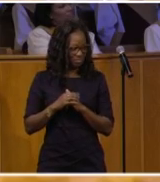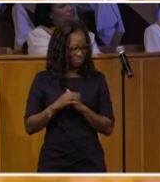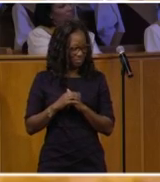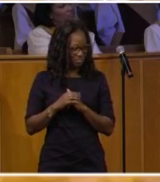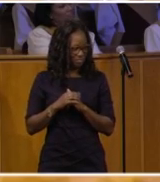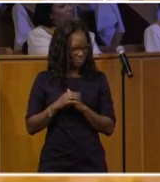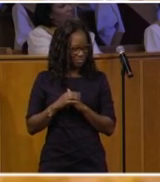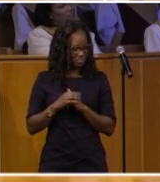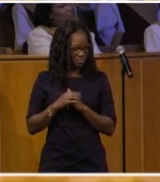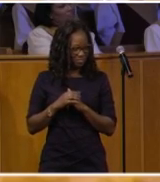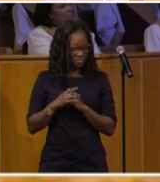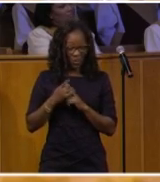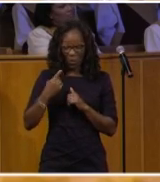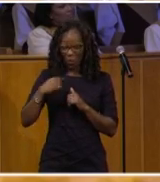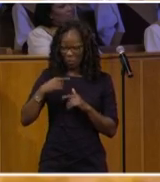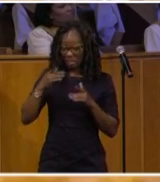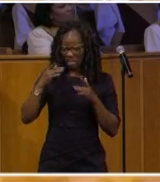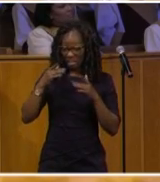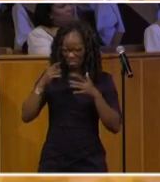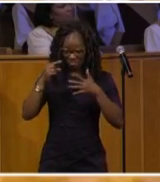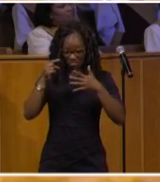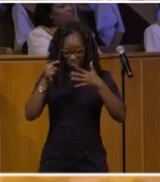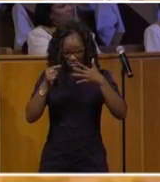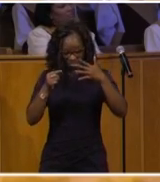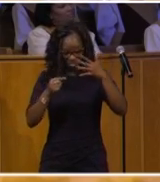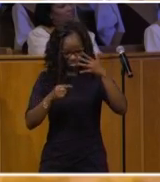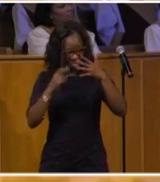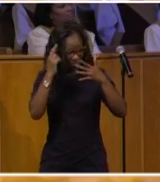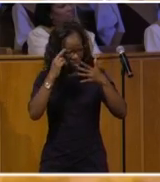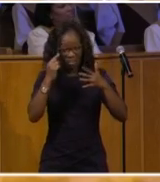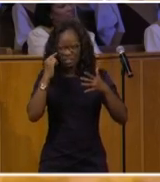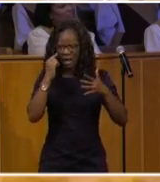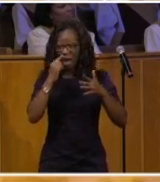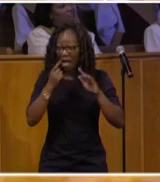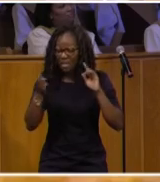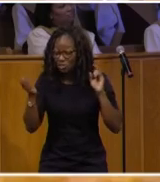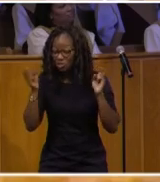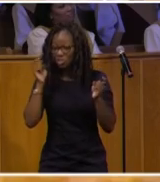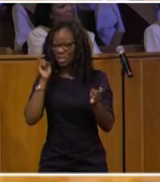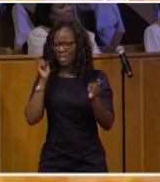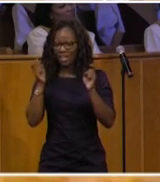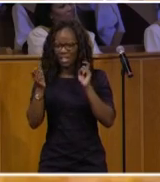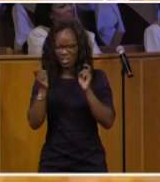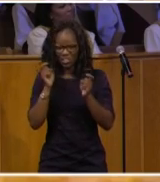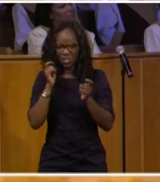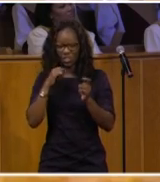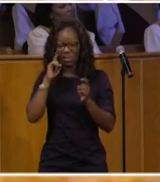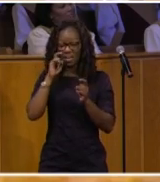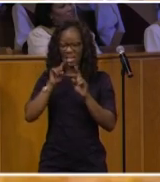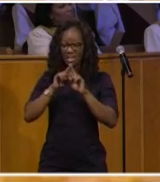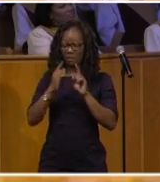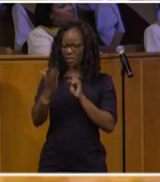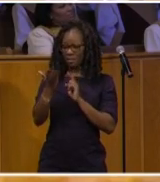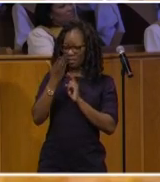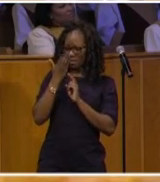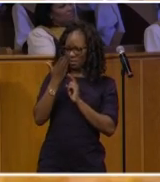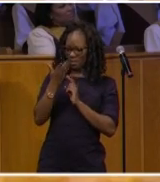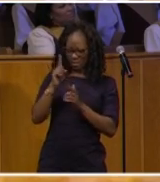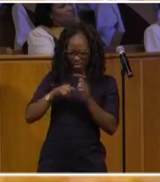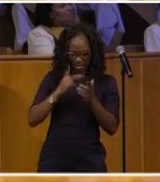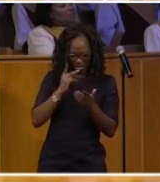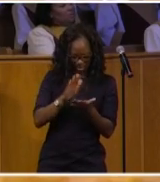And we enumerated the reasons. Your eyes change on you. You know, you need bifocals, you can't see your